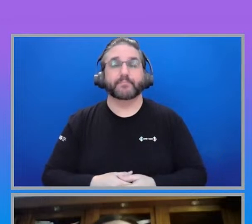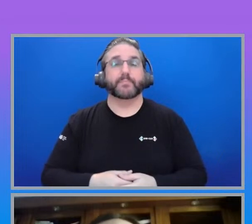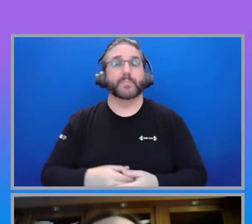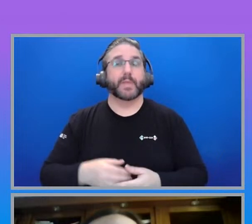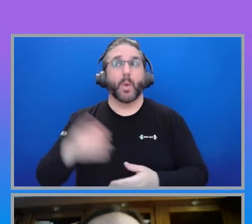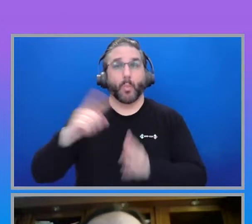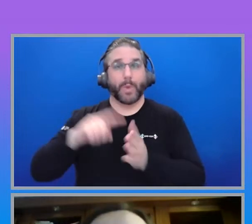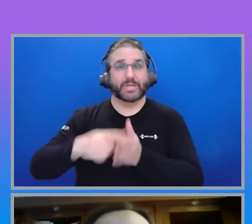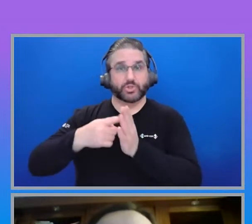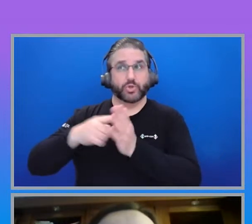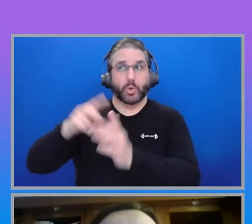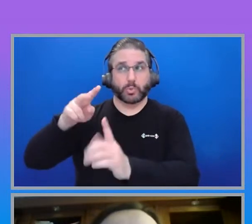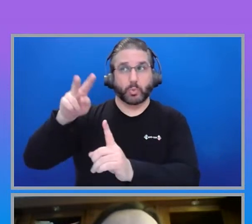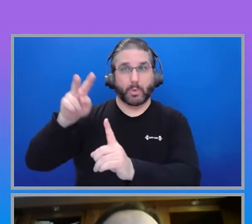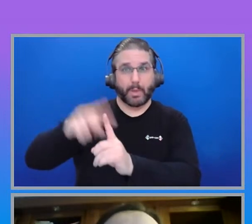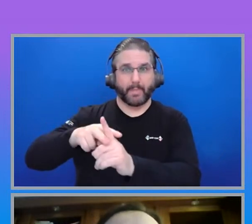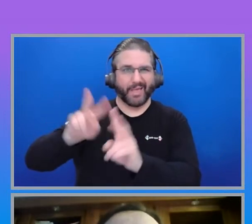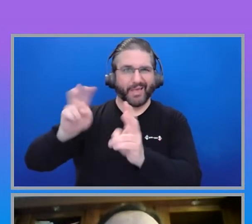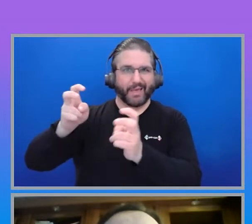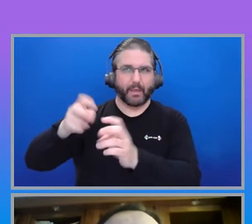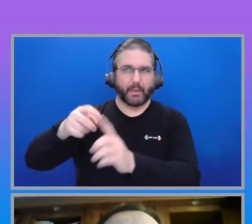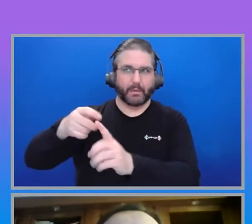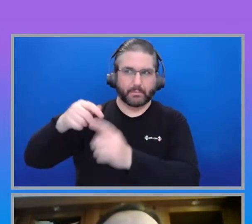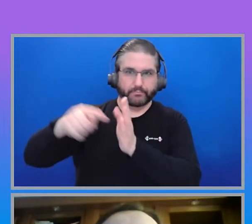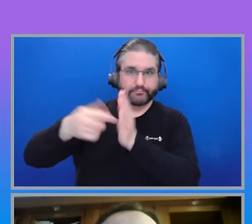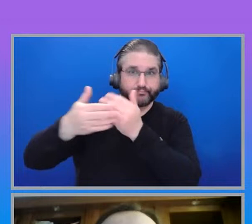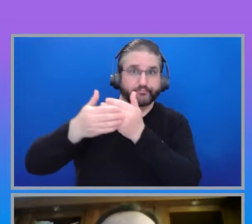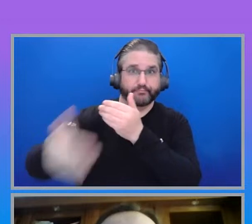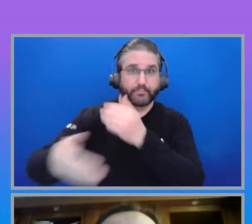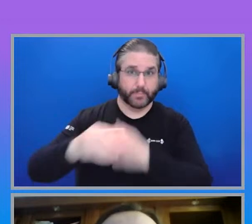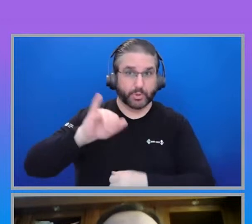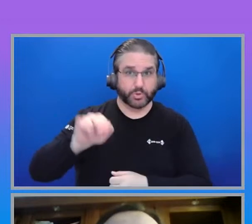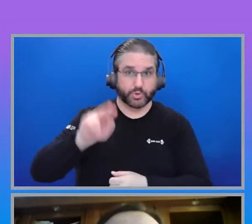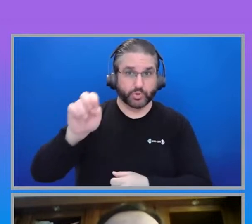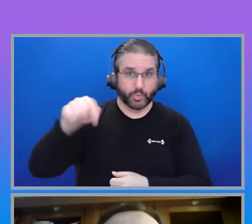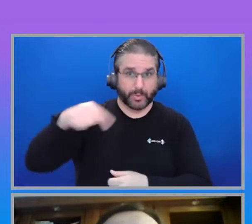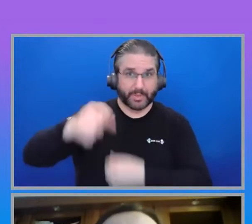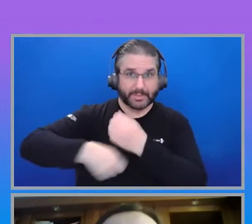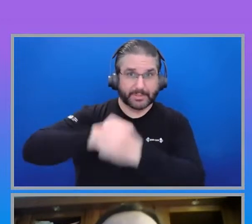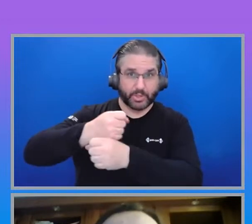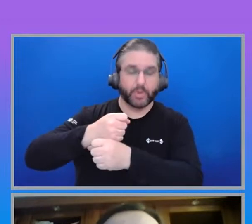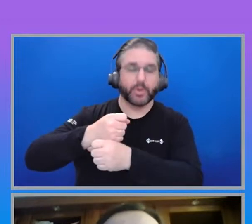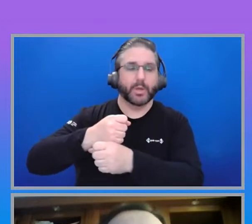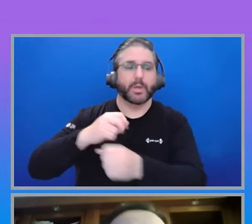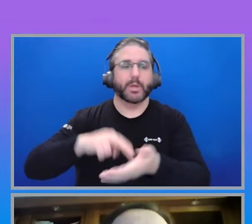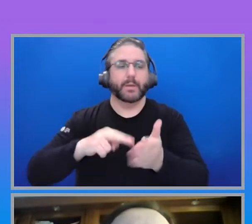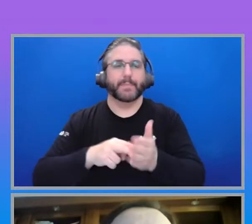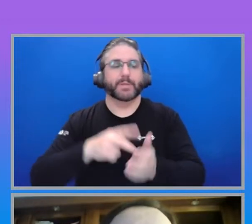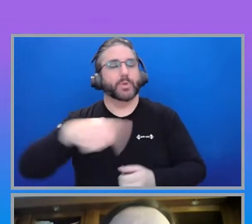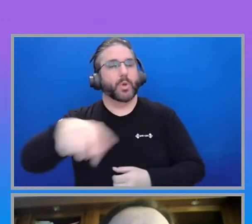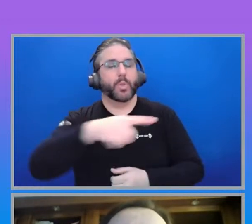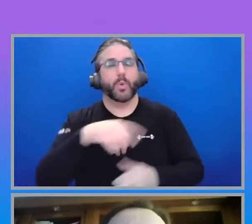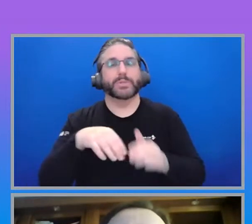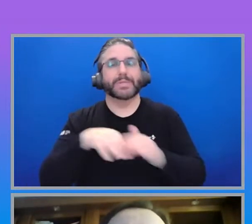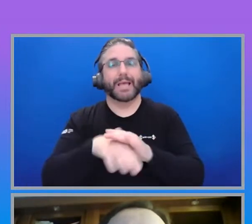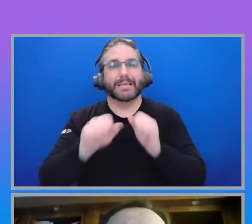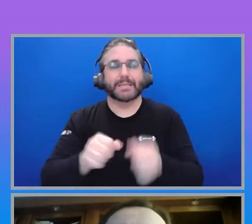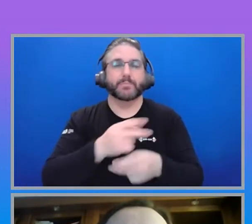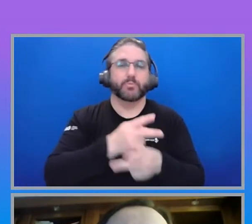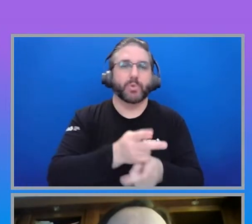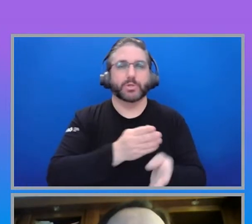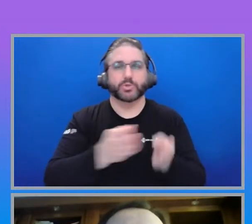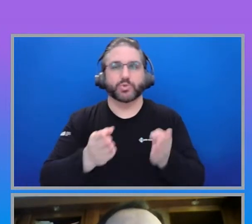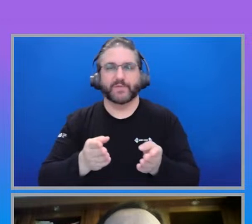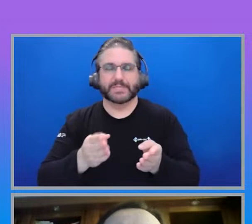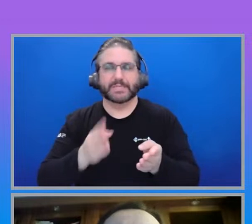be in June this year, then only accessible products and services can be placed in the market or